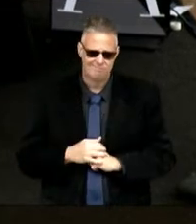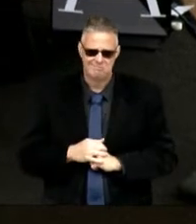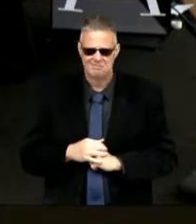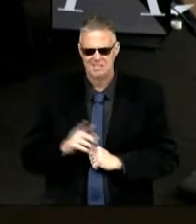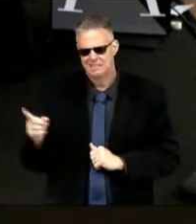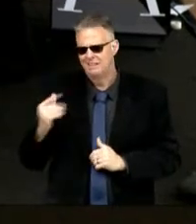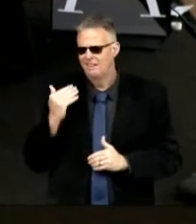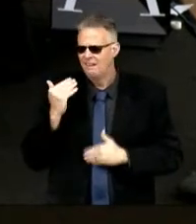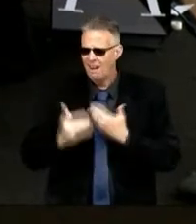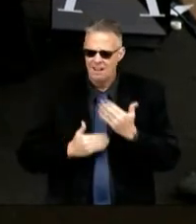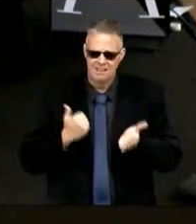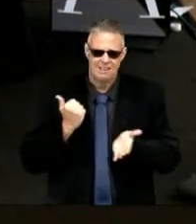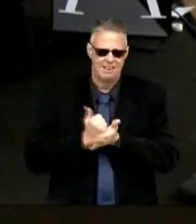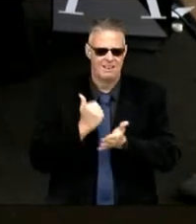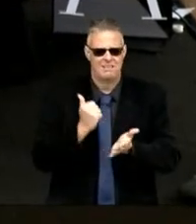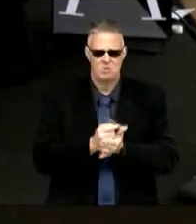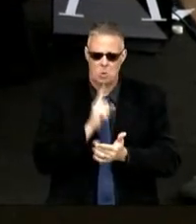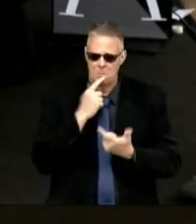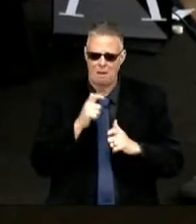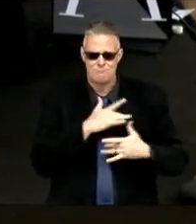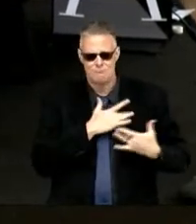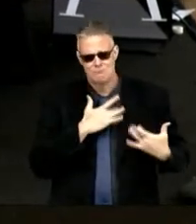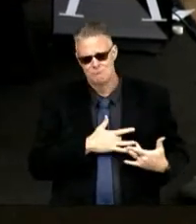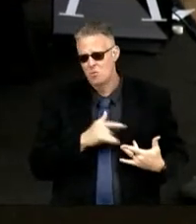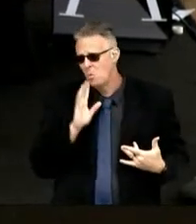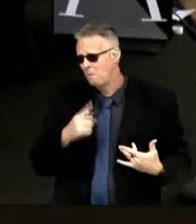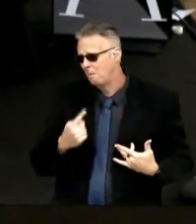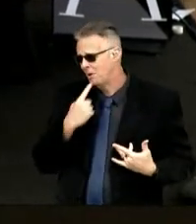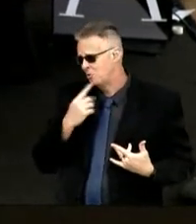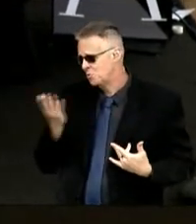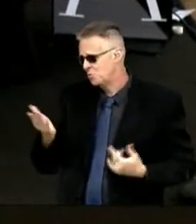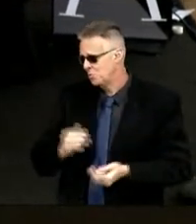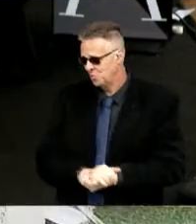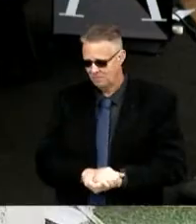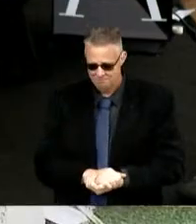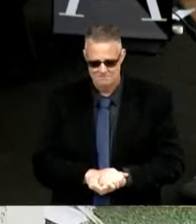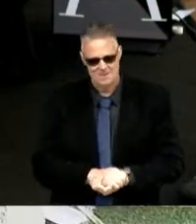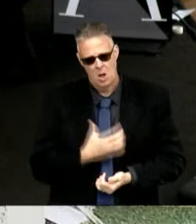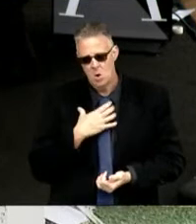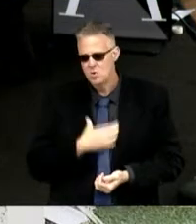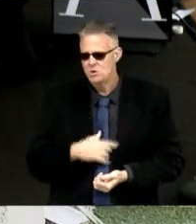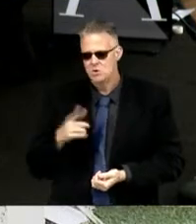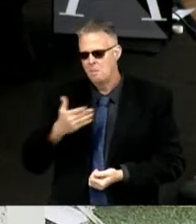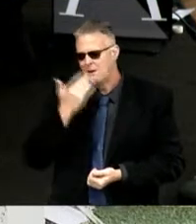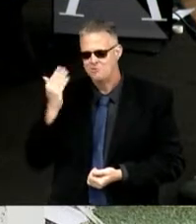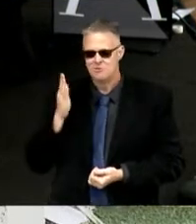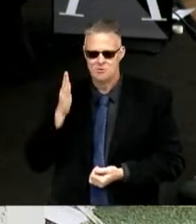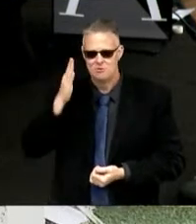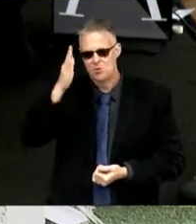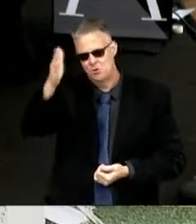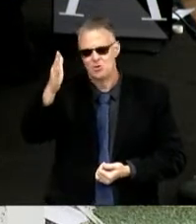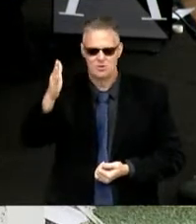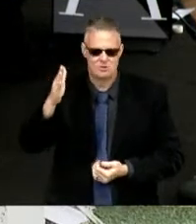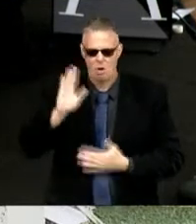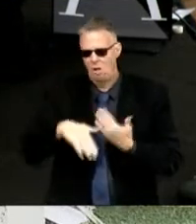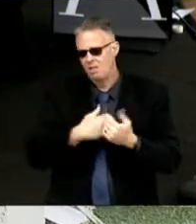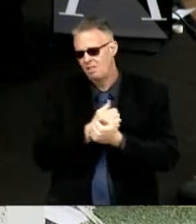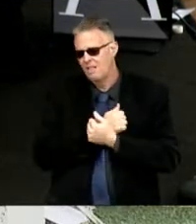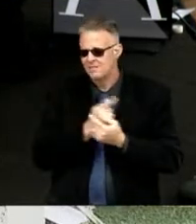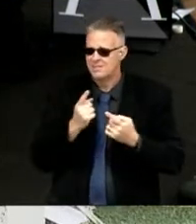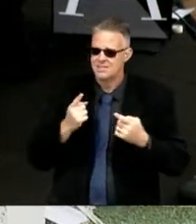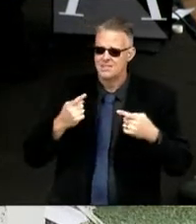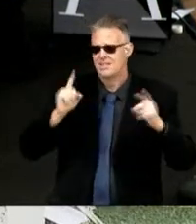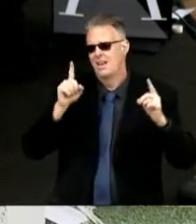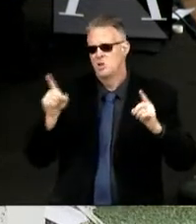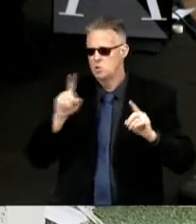He is kind, helpful, and has a big heart. I will miss you, Cameron. I wish you all the best, all the love and success you